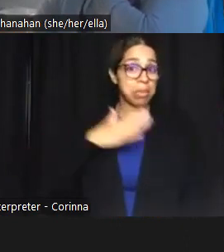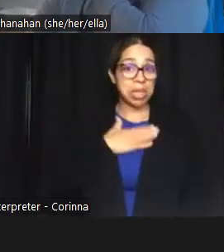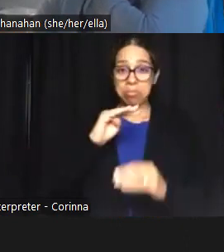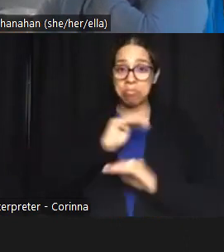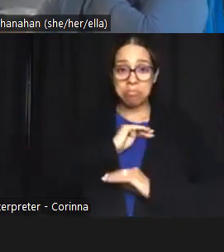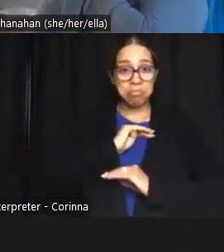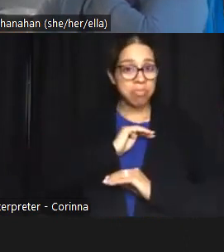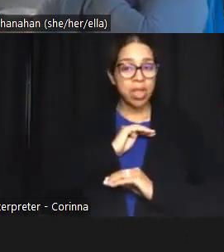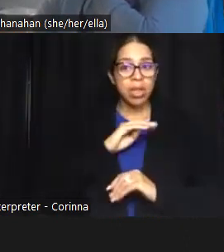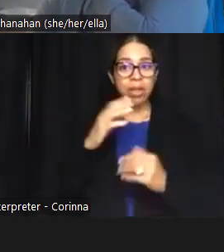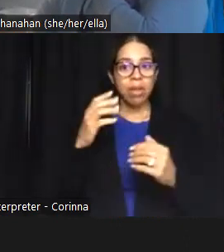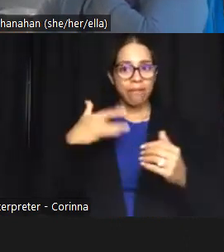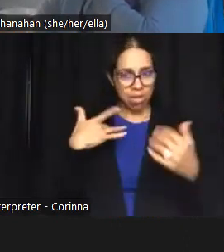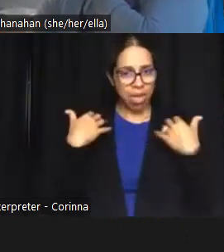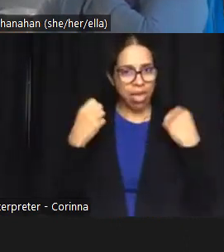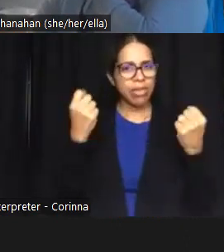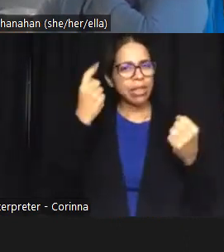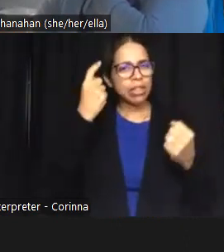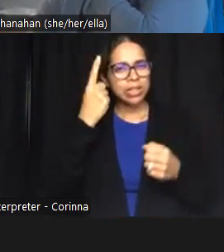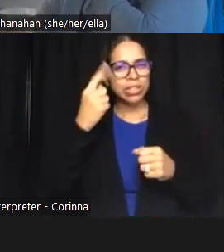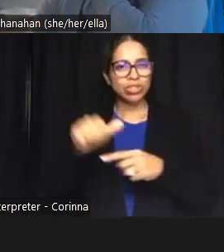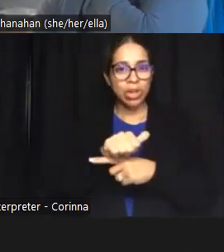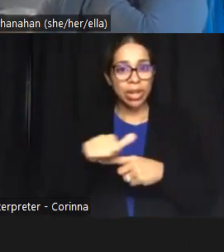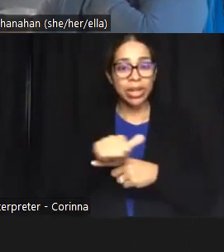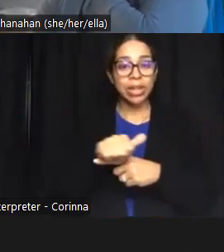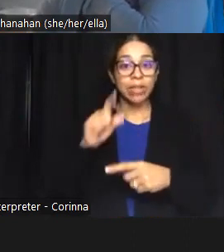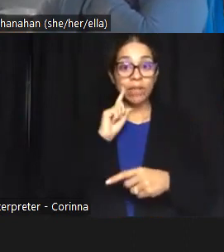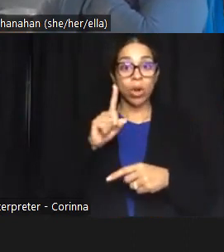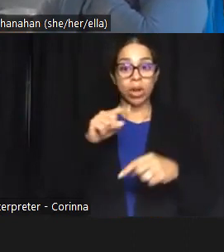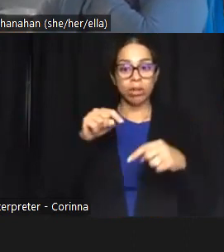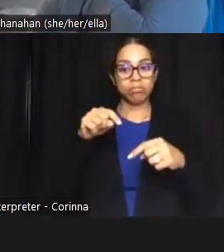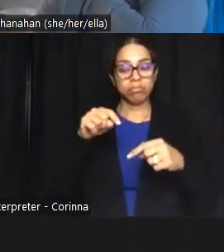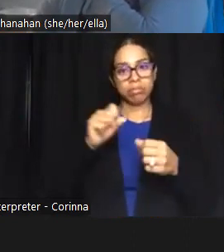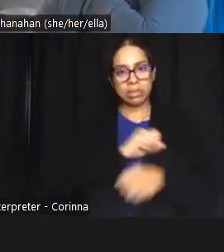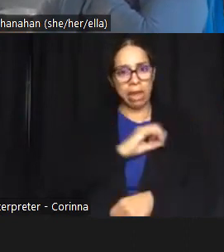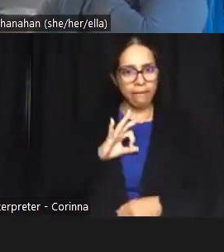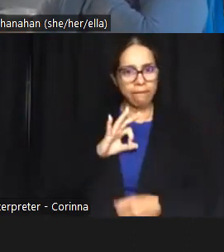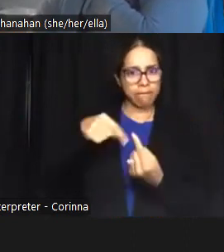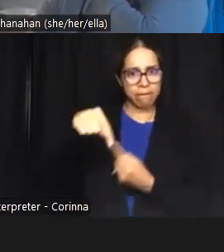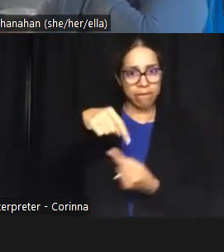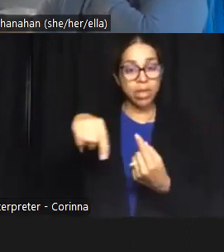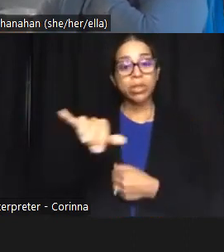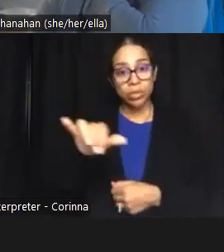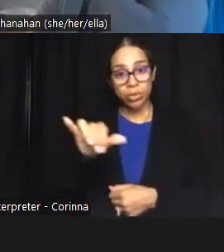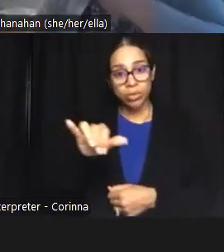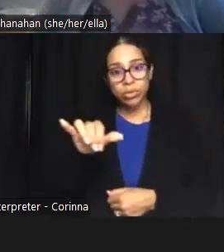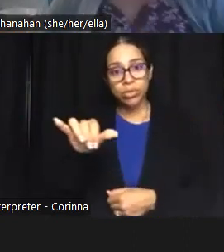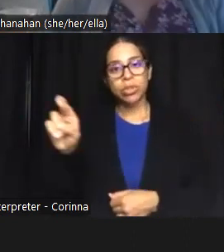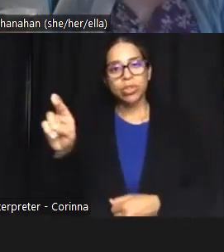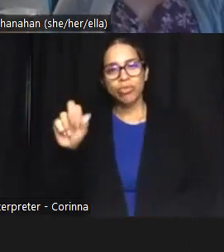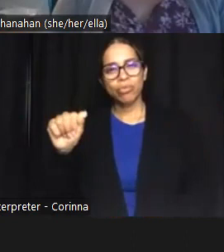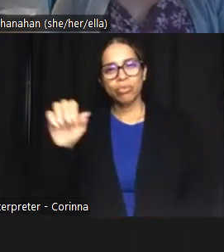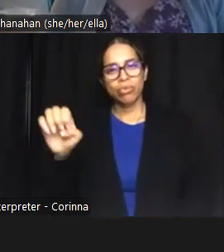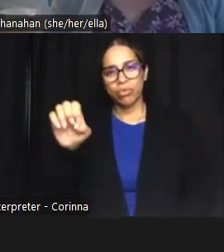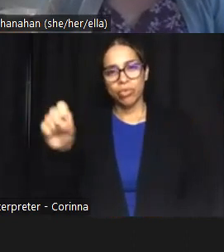health literacy training among internal staff and the Ray is super, it's just